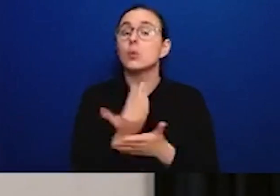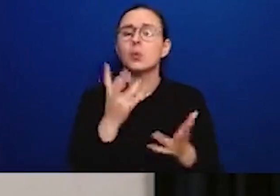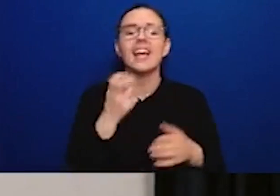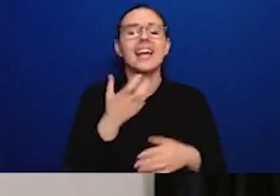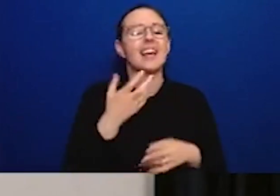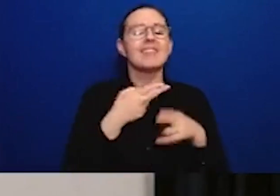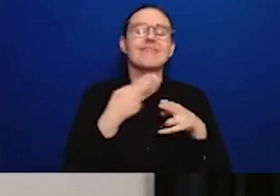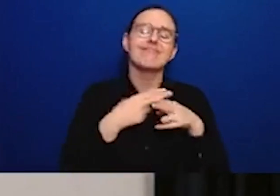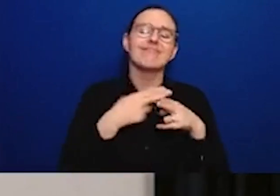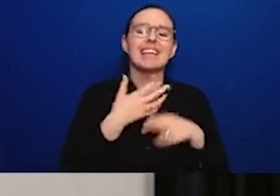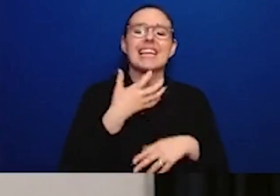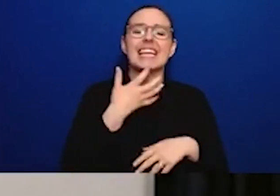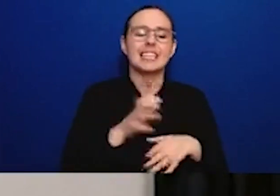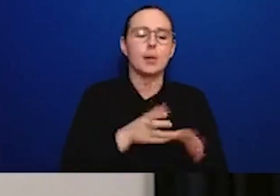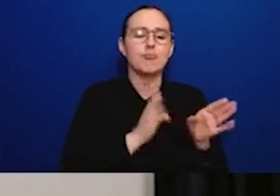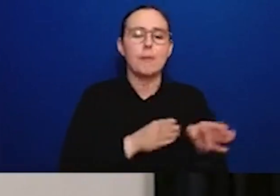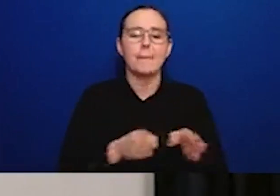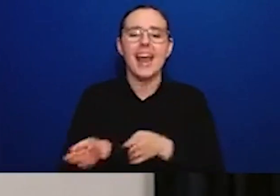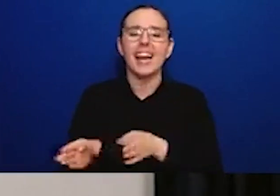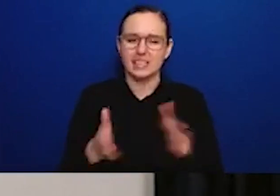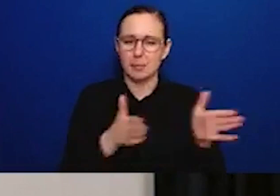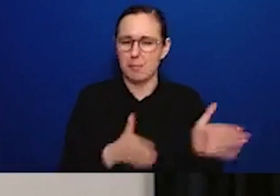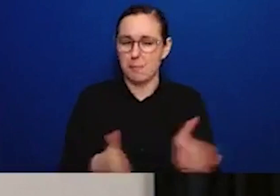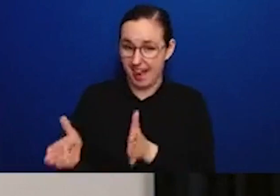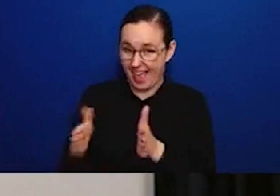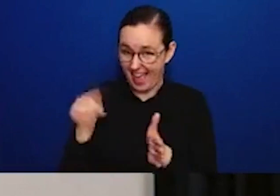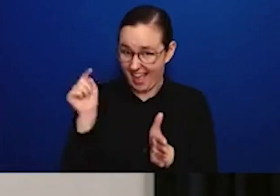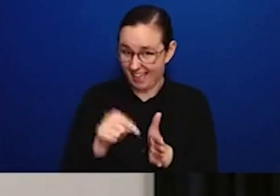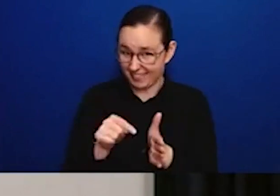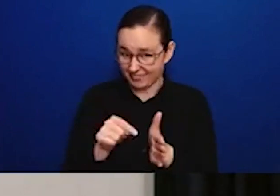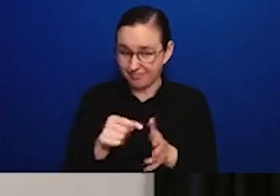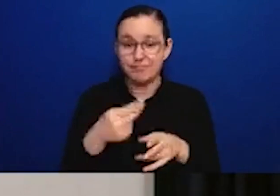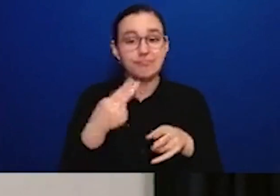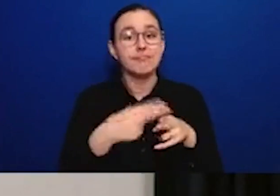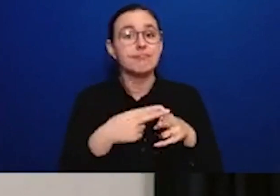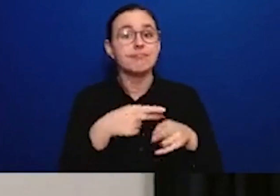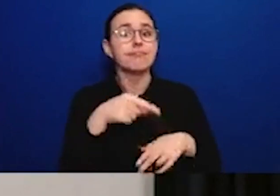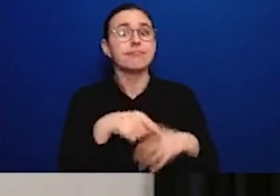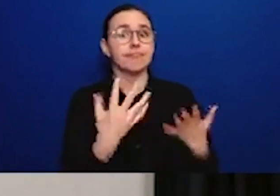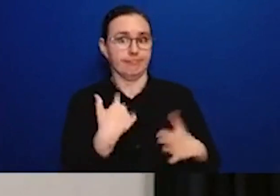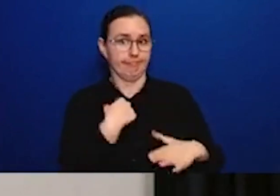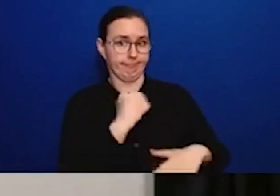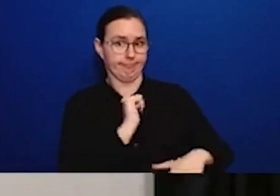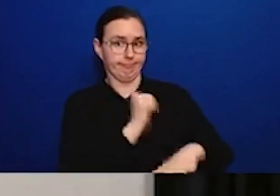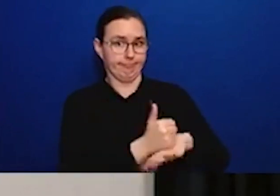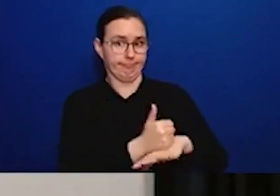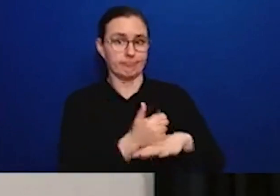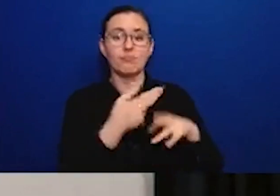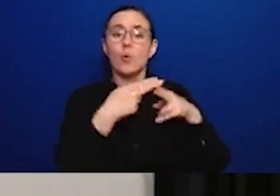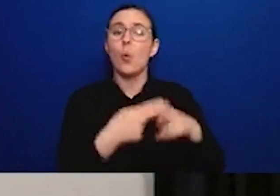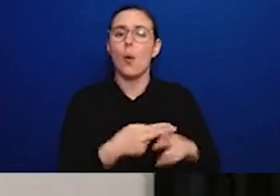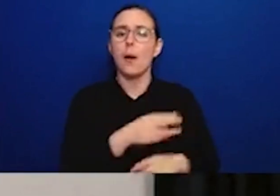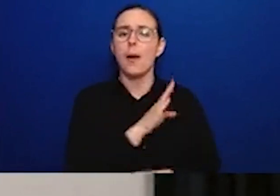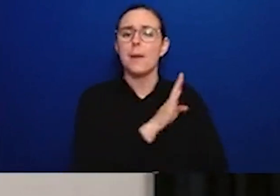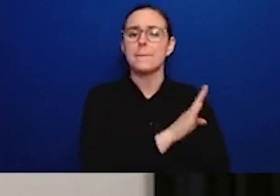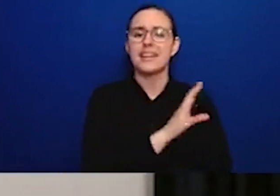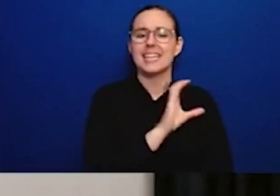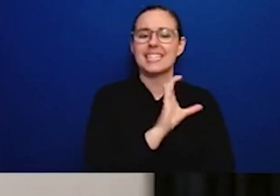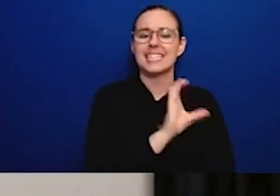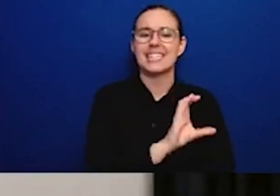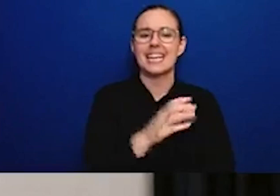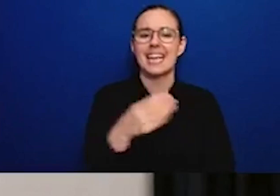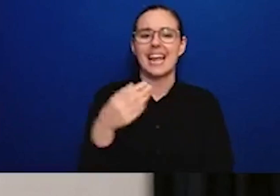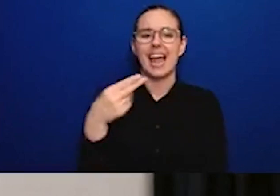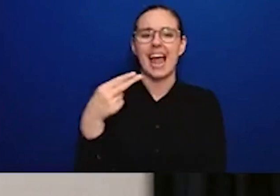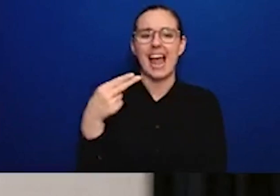of this plan, the Ministry of Health has developed the BC Heat Alert Response System, or BC HARS, so people across